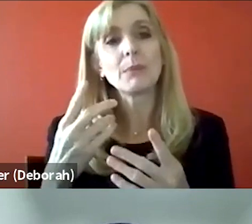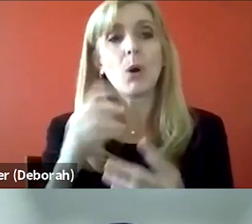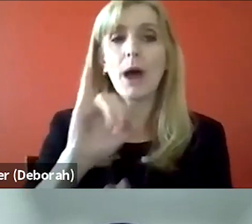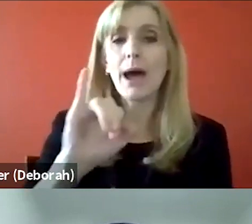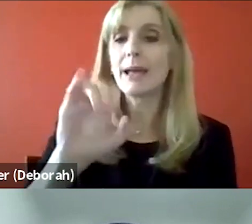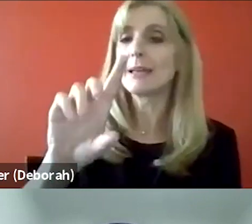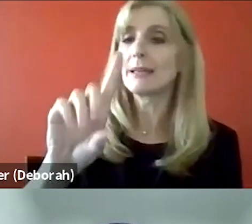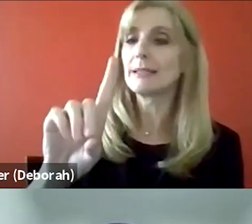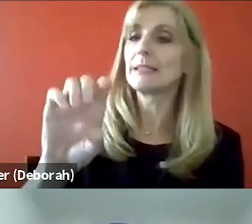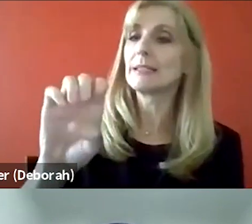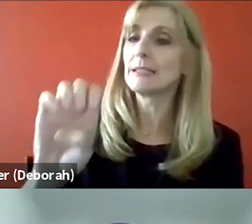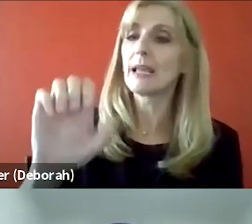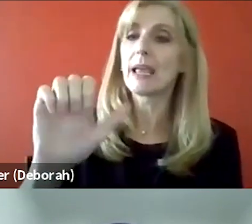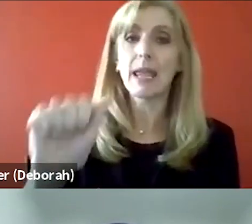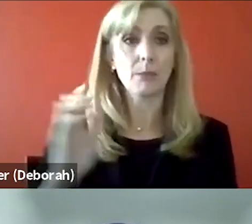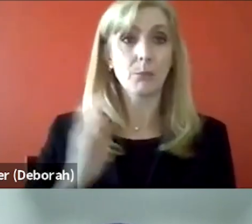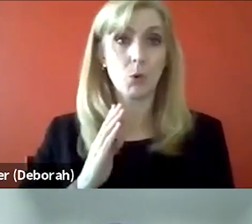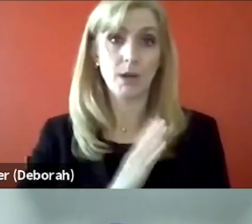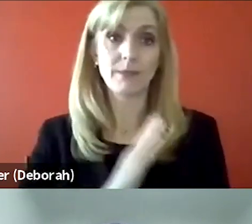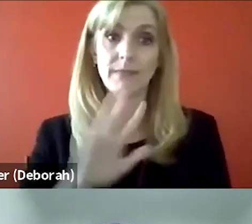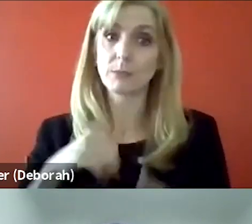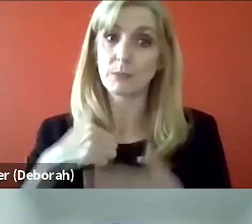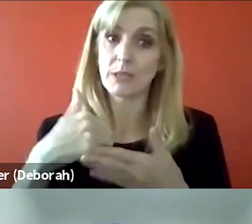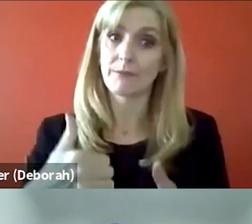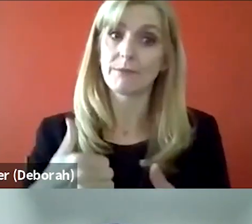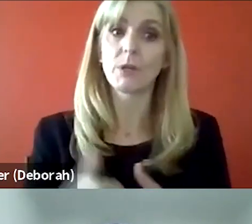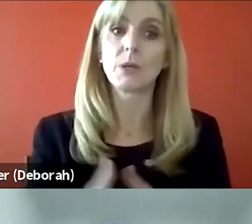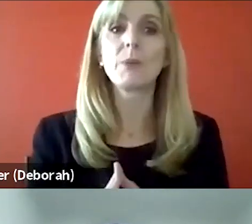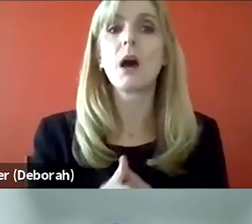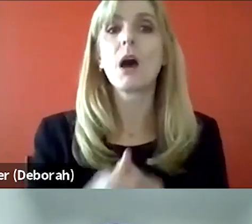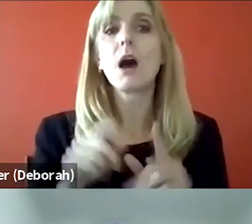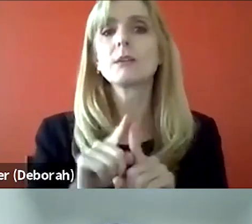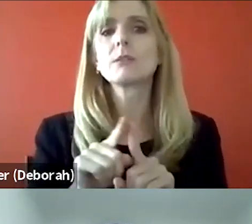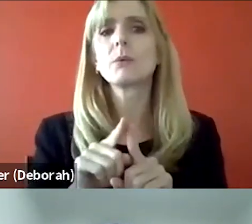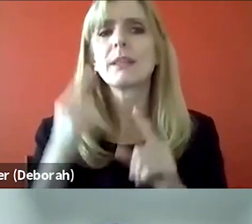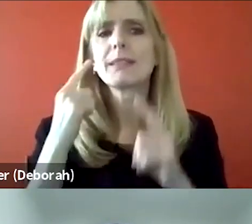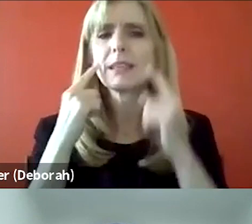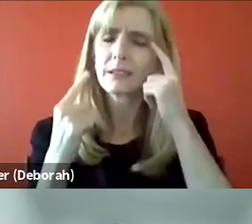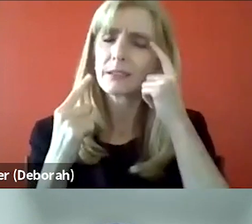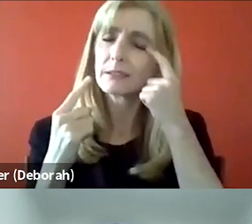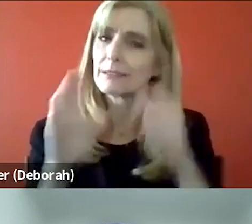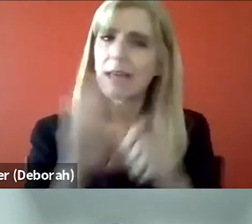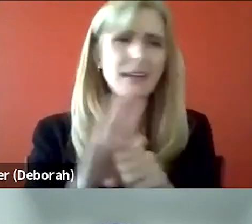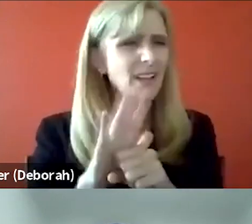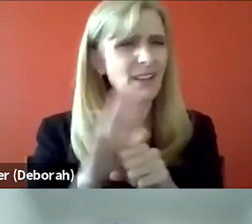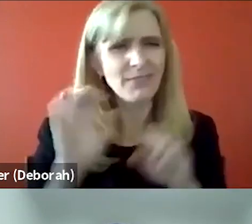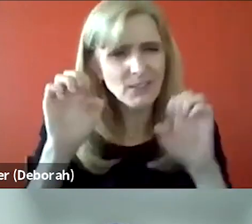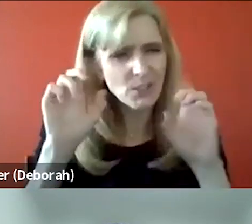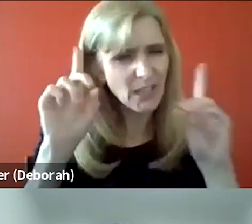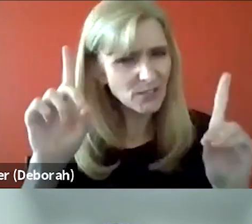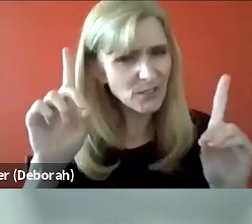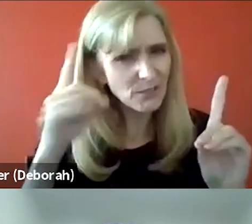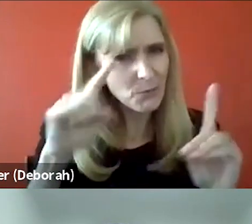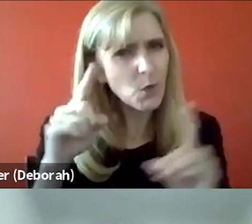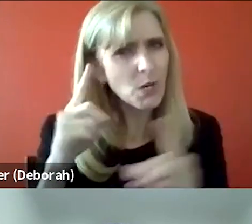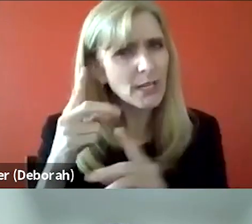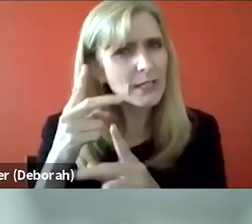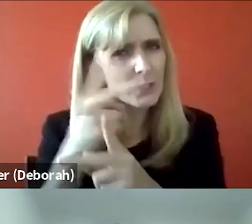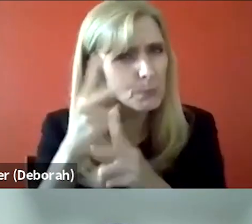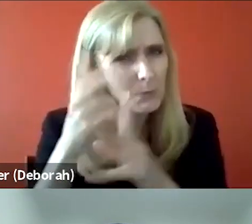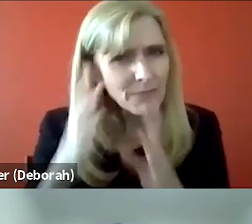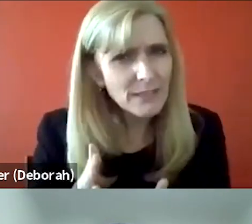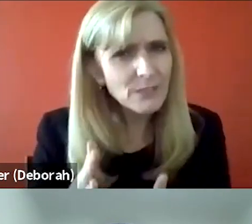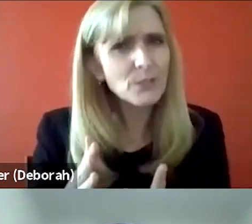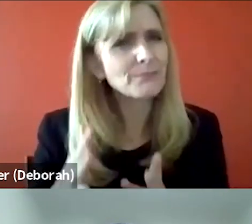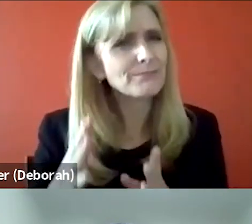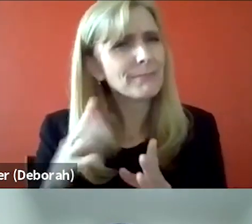sessions. But I also think that there's a lack of education with the supervisors as well, because I don't know where